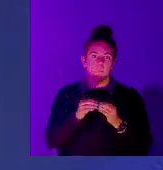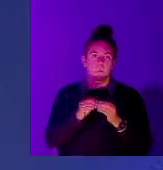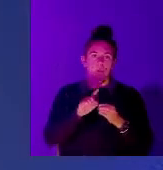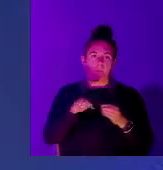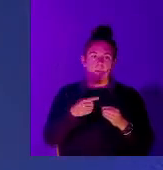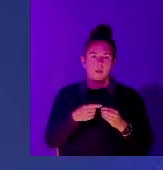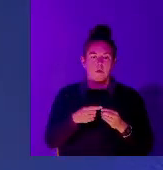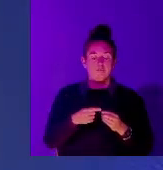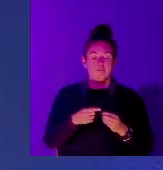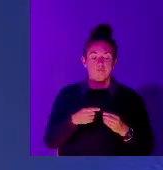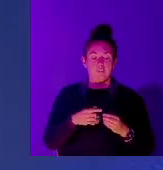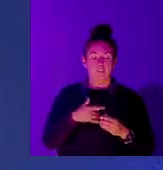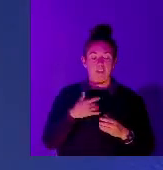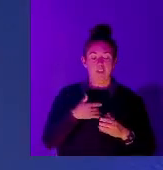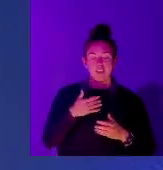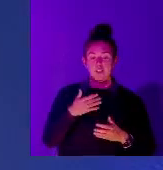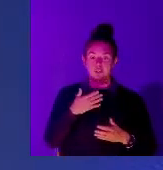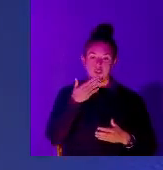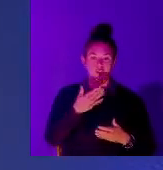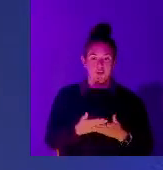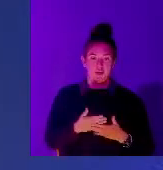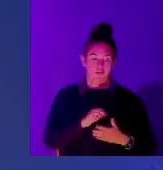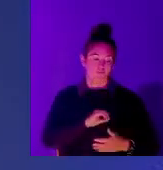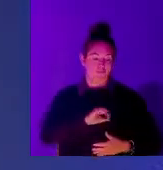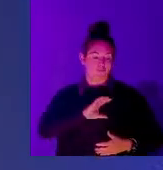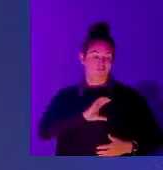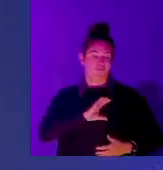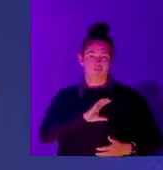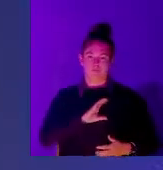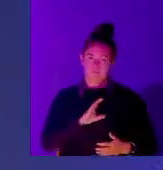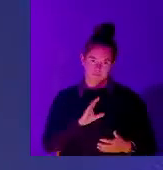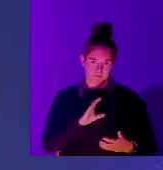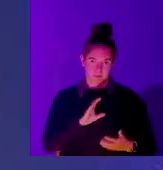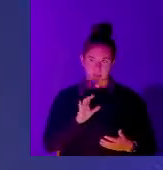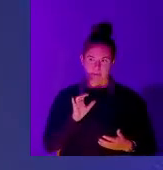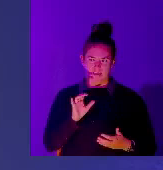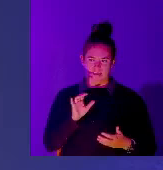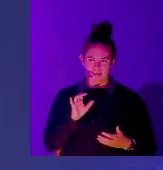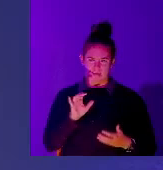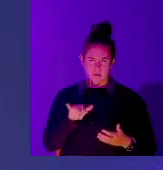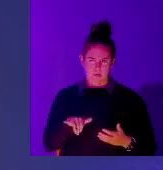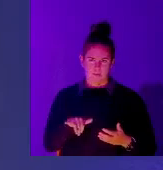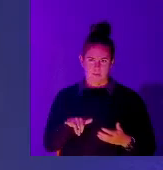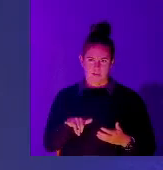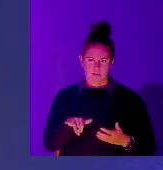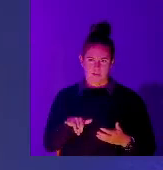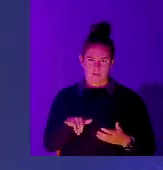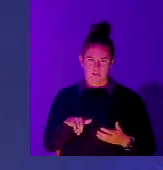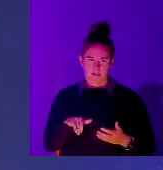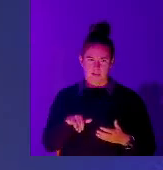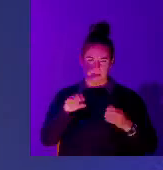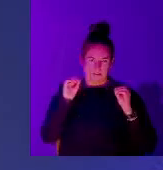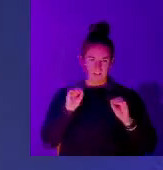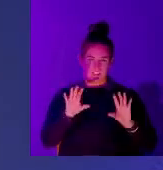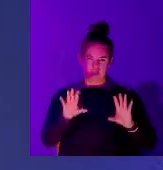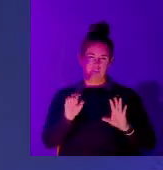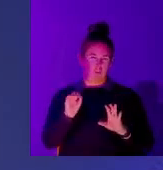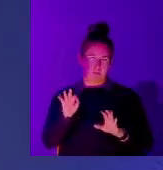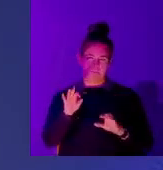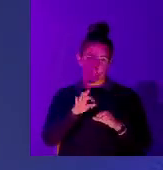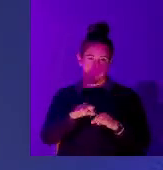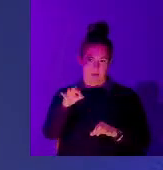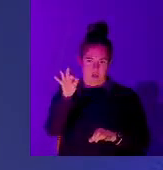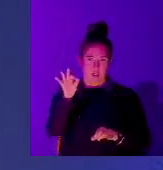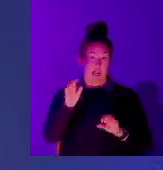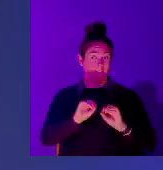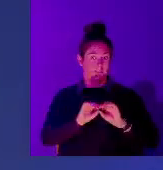Feel-good stuff. These often orchestrated manifestations of the Spirit expose the weak faith of those